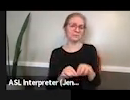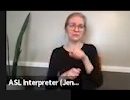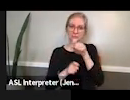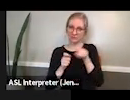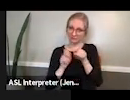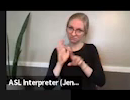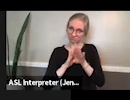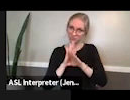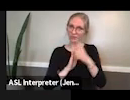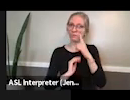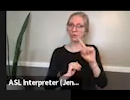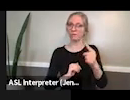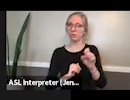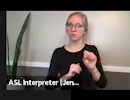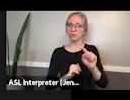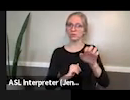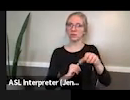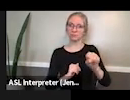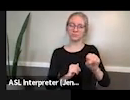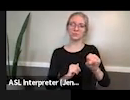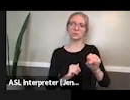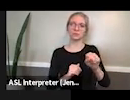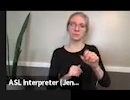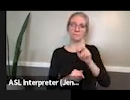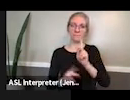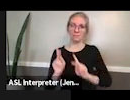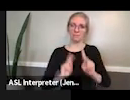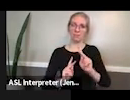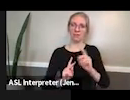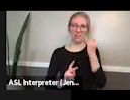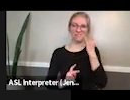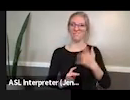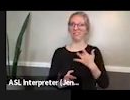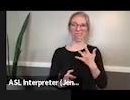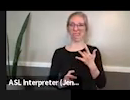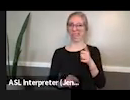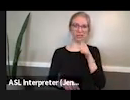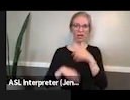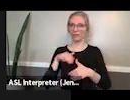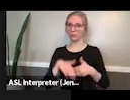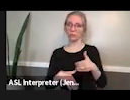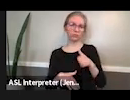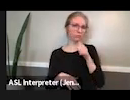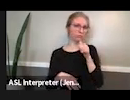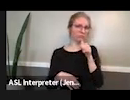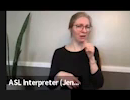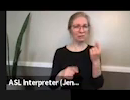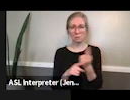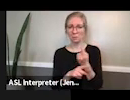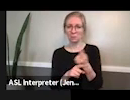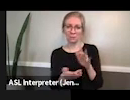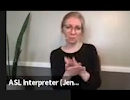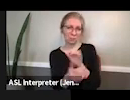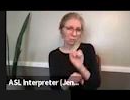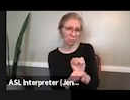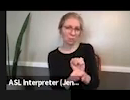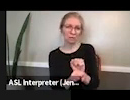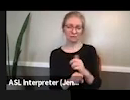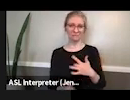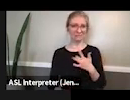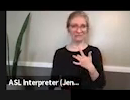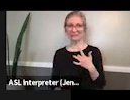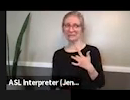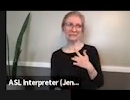Steps personnel, where if you didn't feel comfortable, didn't have the appropriate paperwork, didn't think you were able to report that